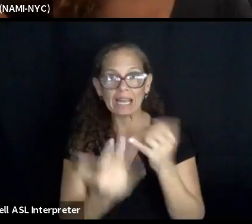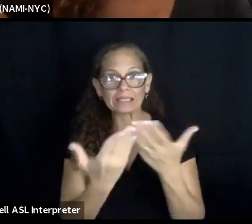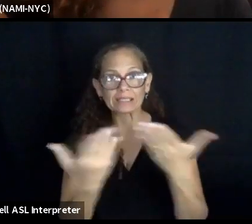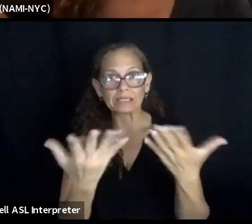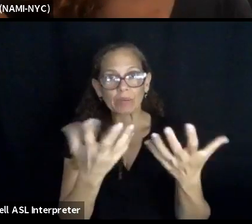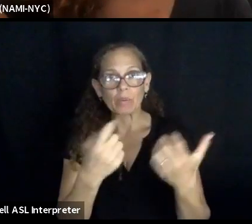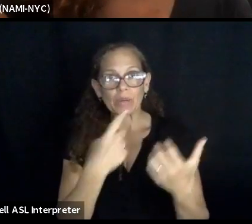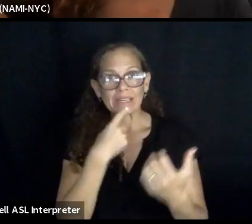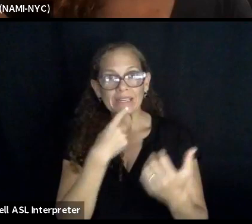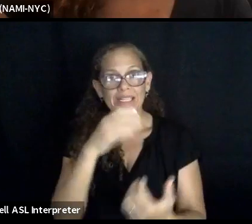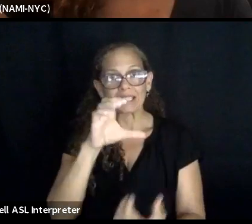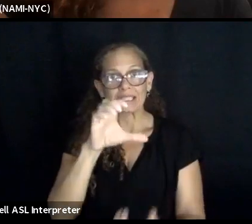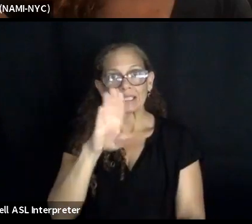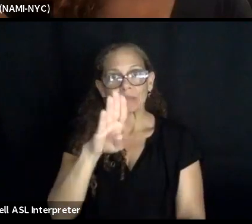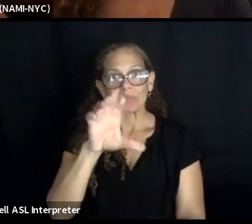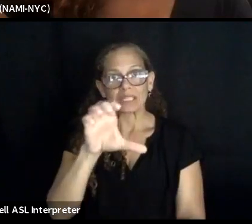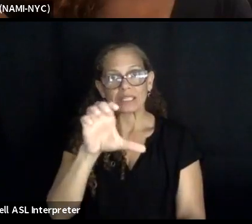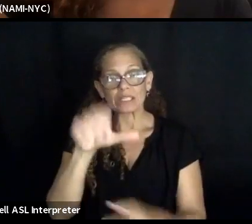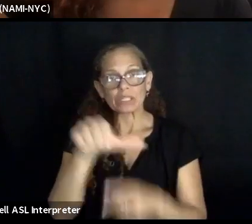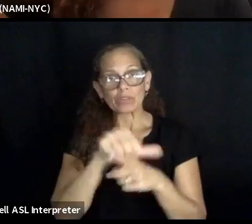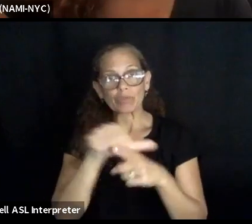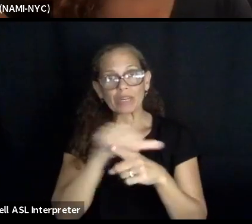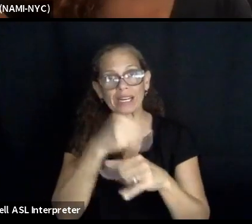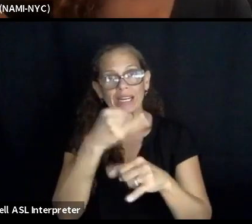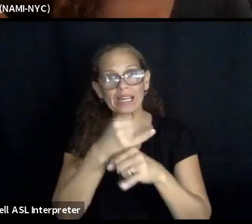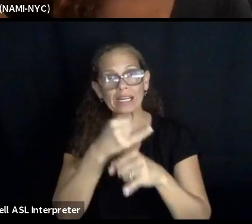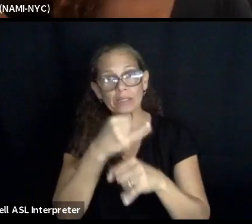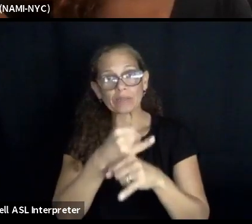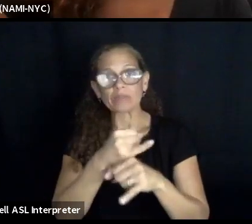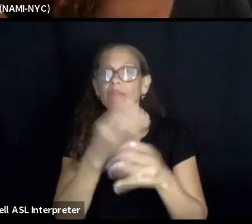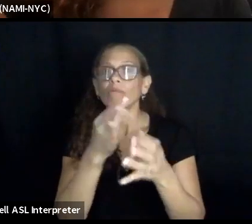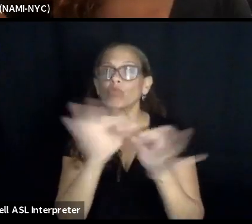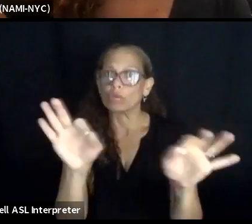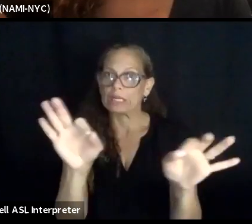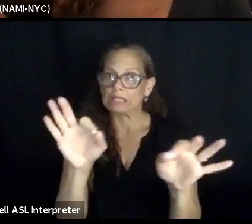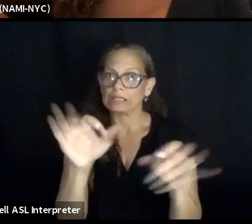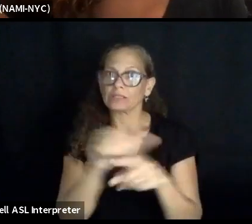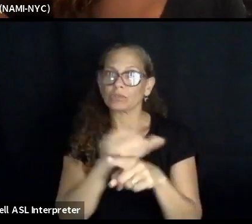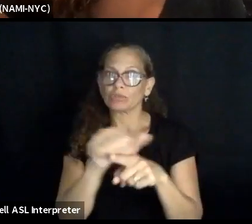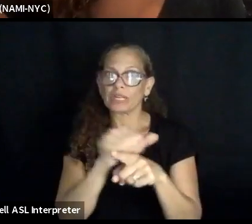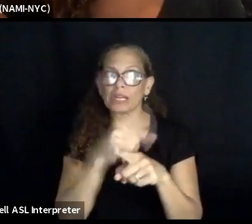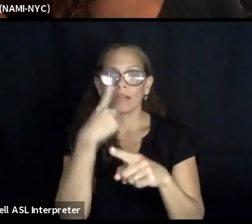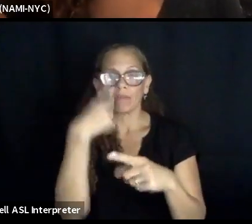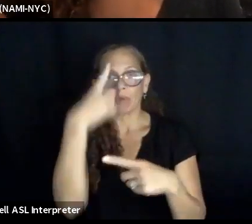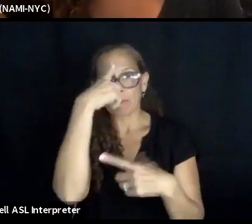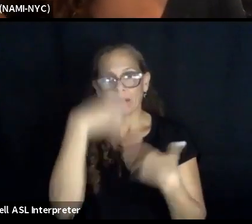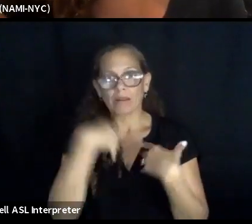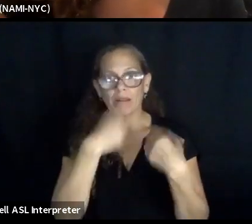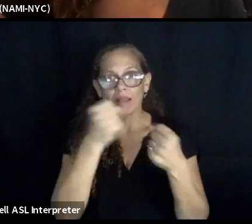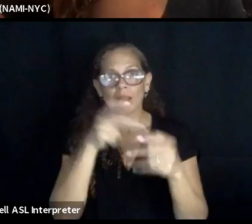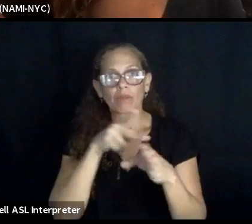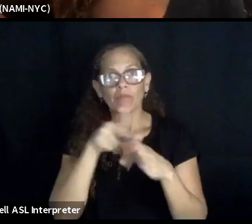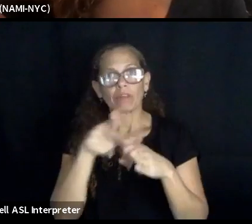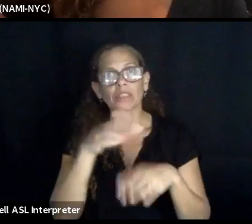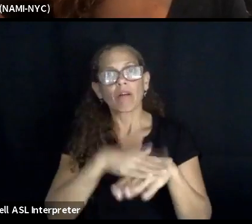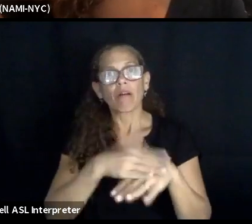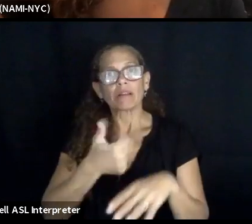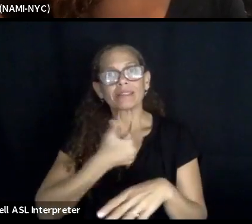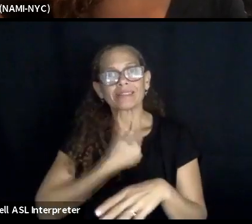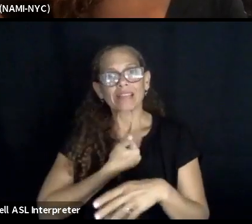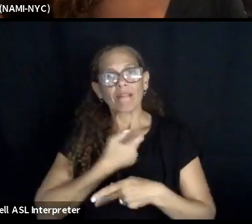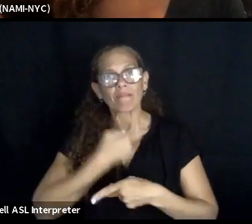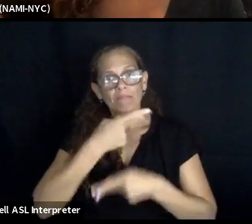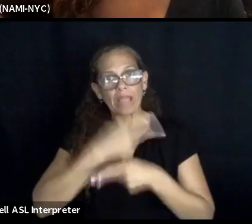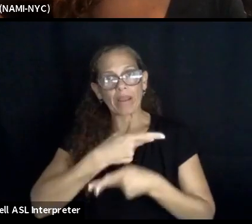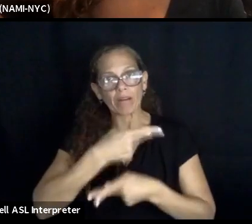that CBC Training Institute does free training for mental health professionals on self-care. So if